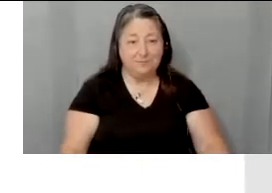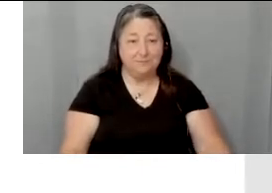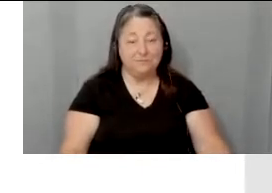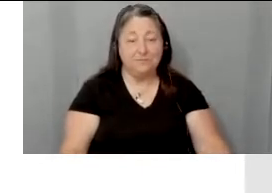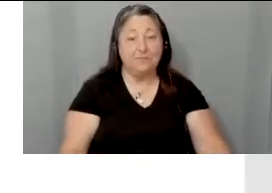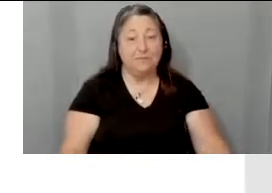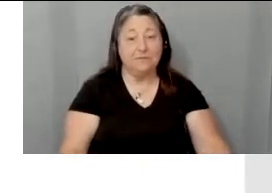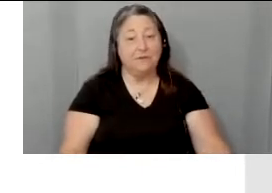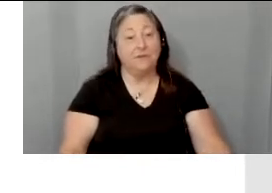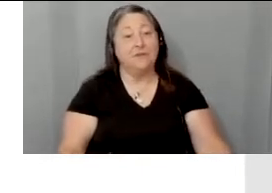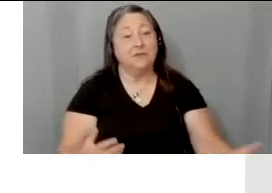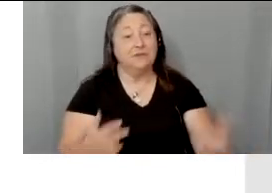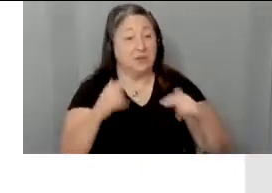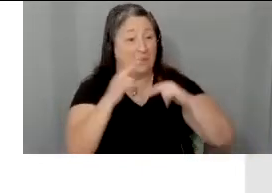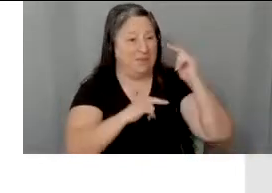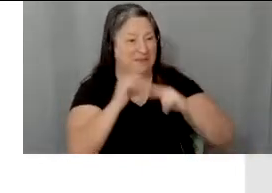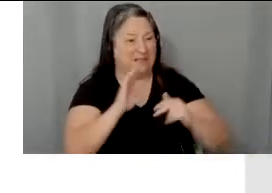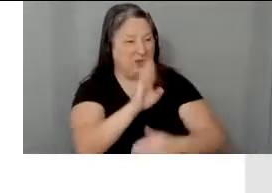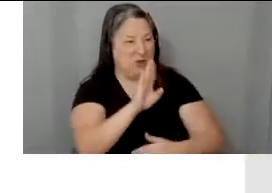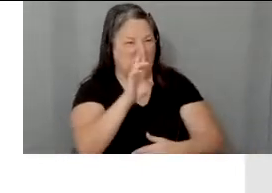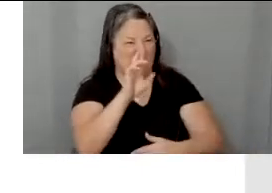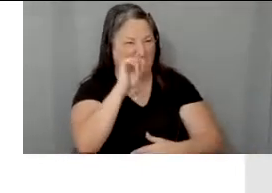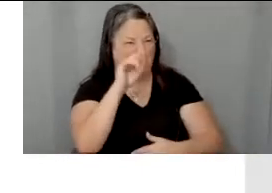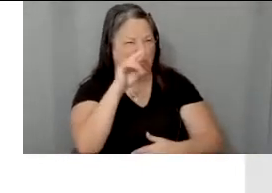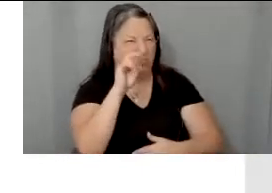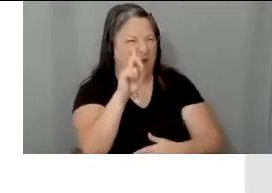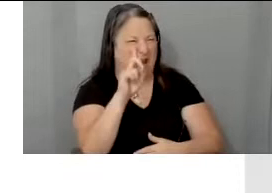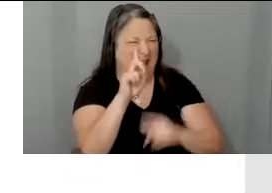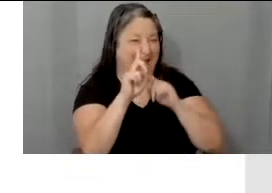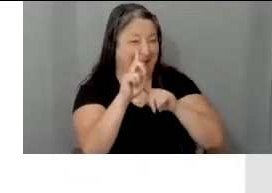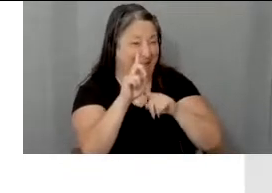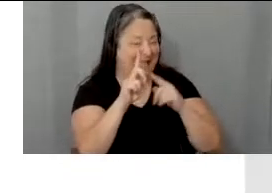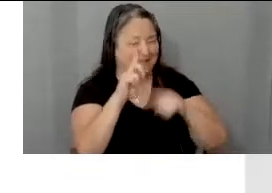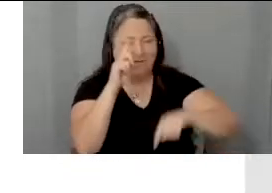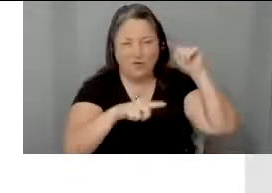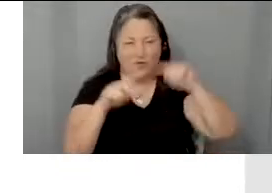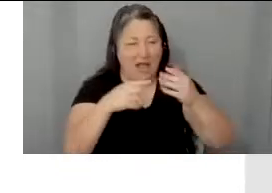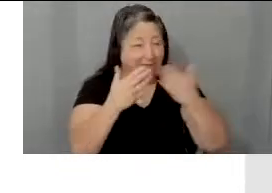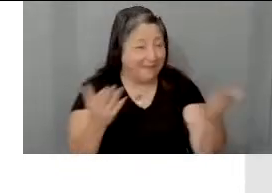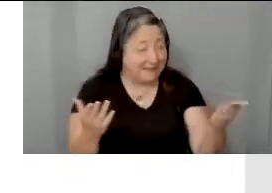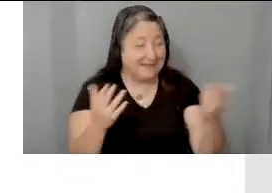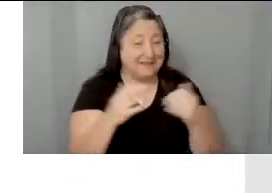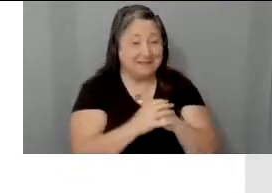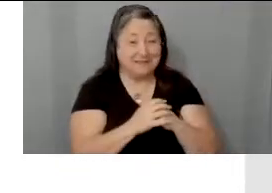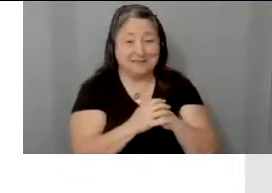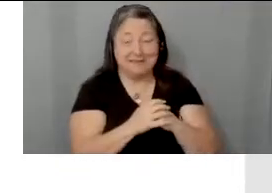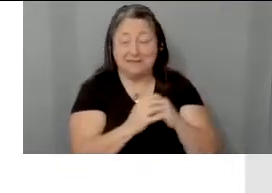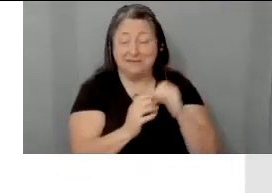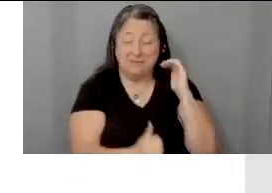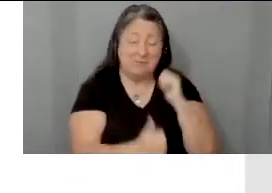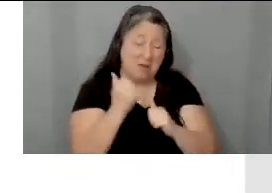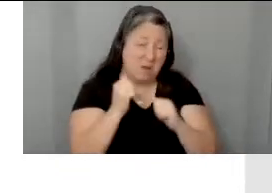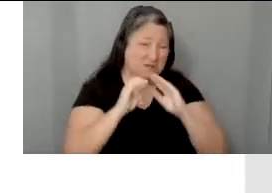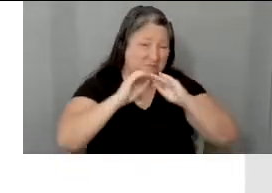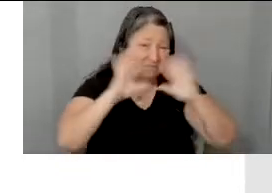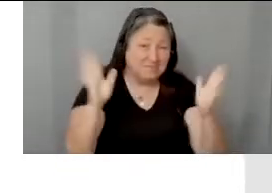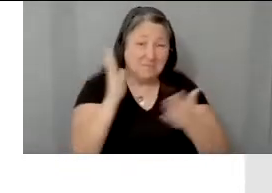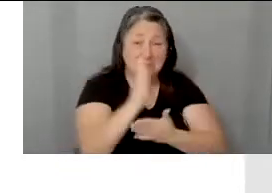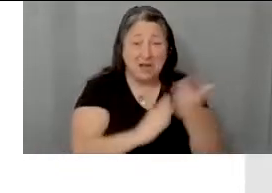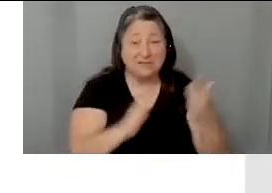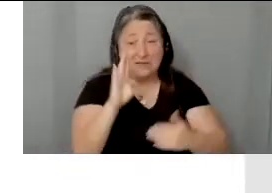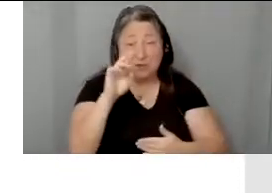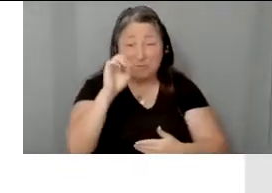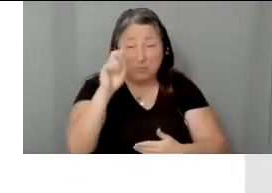So building your brand. So your brand is a variety of things. The most concrete pieces of your brand are going to be